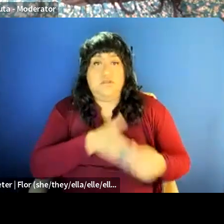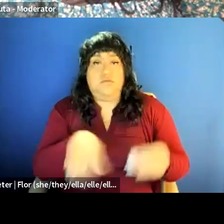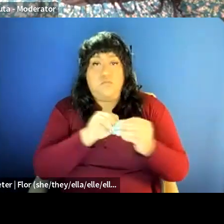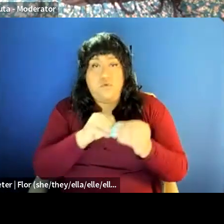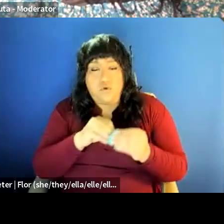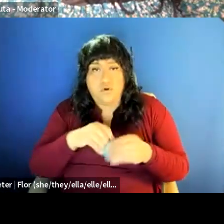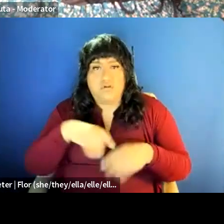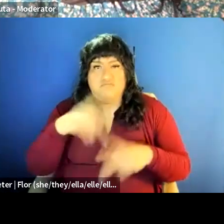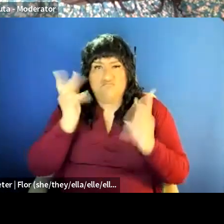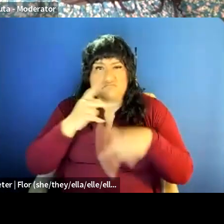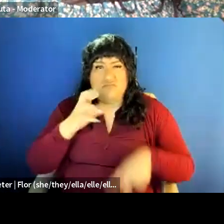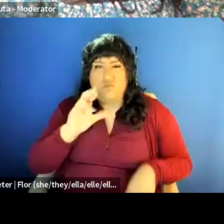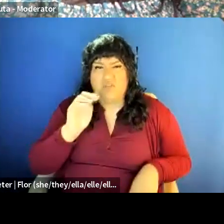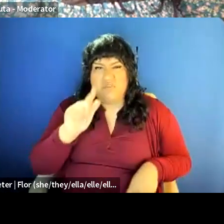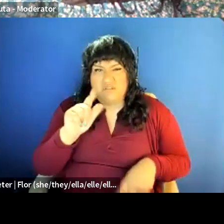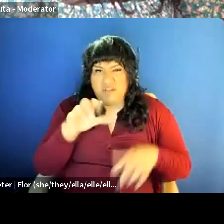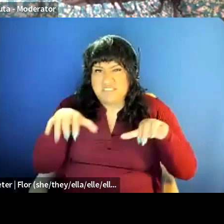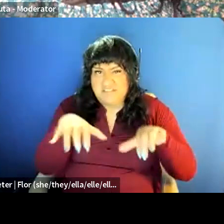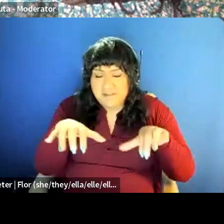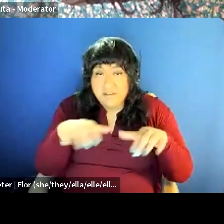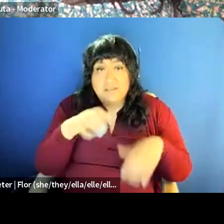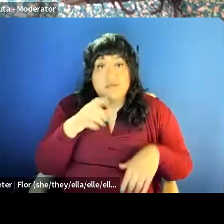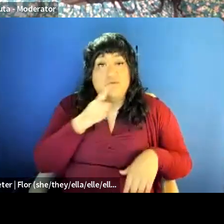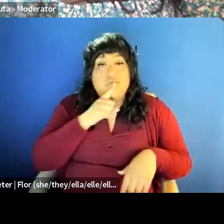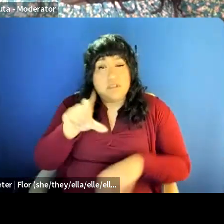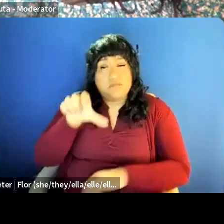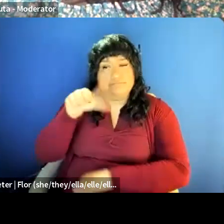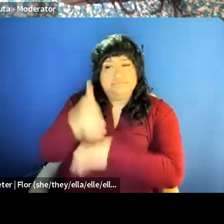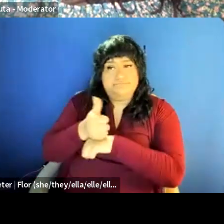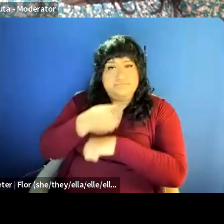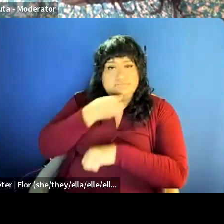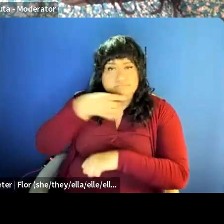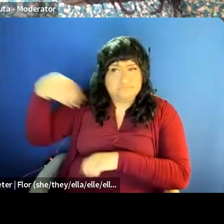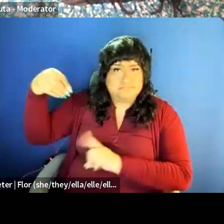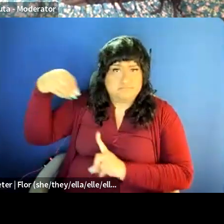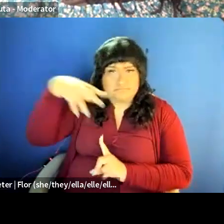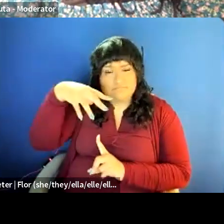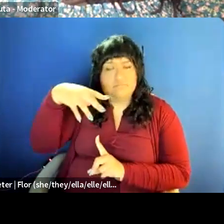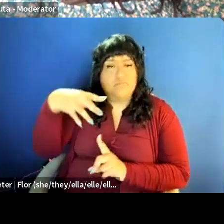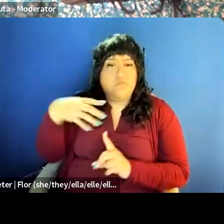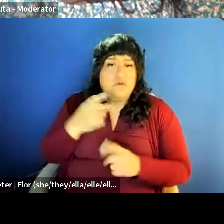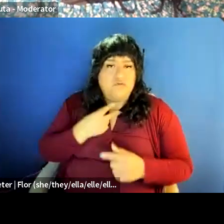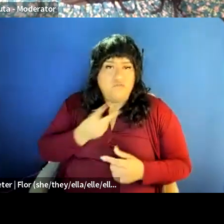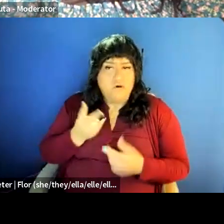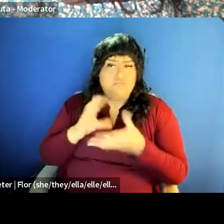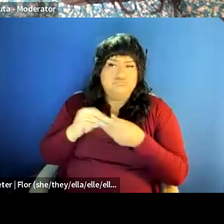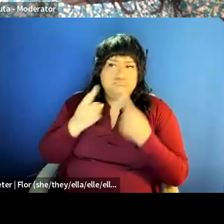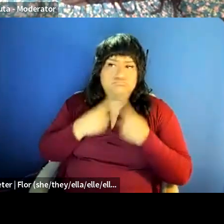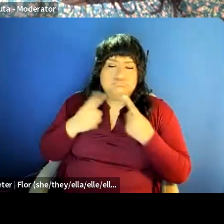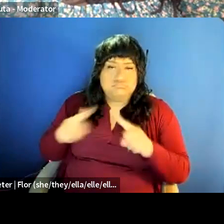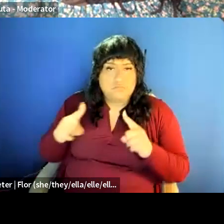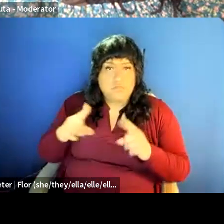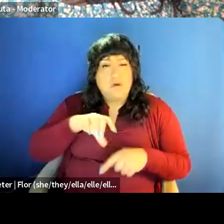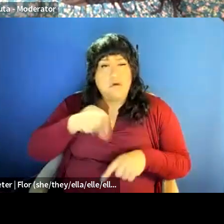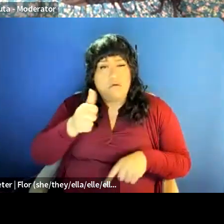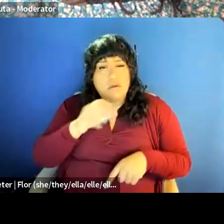world, to open the idea of that, creating a voice, creating a network with all of these great organizations, talking with them, but also